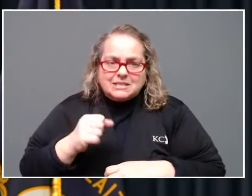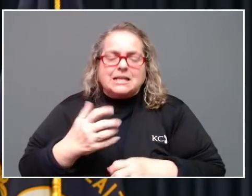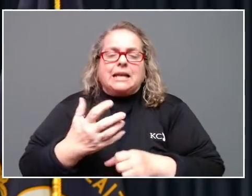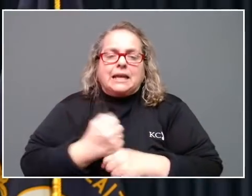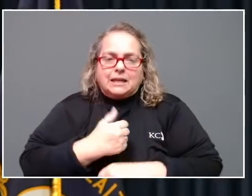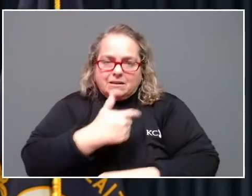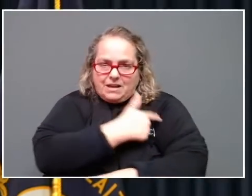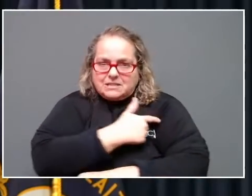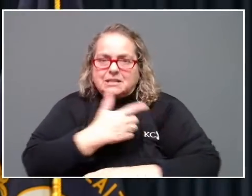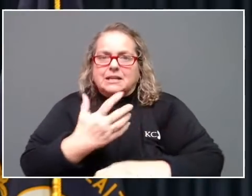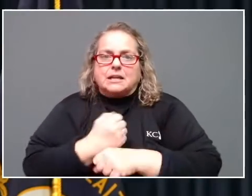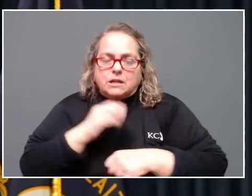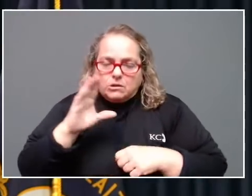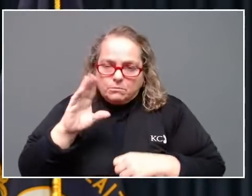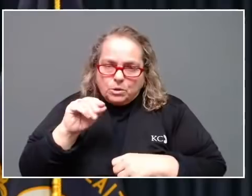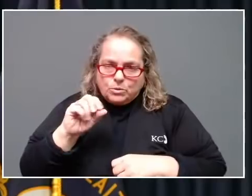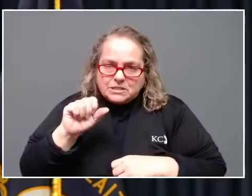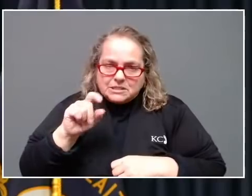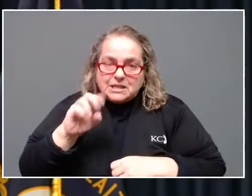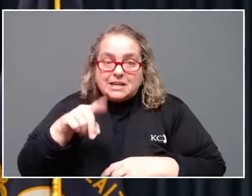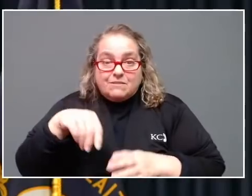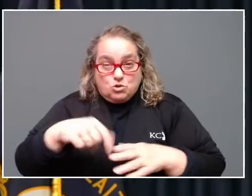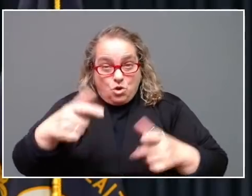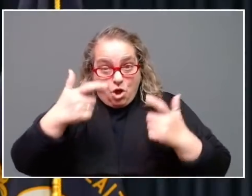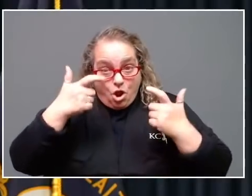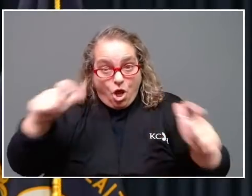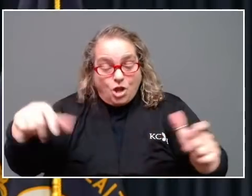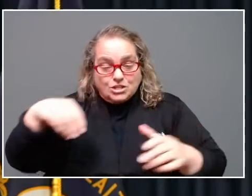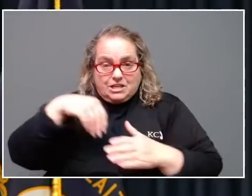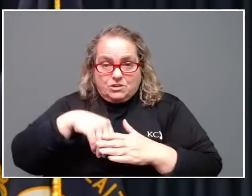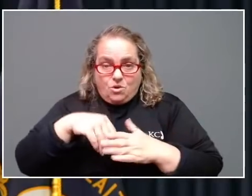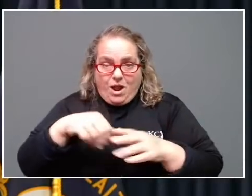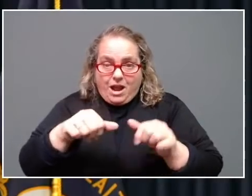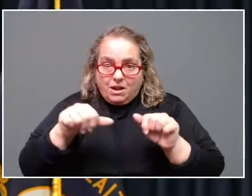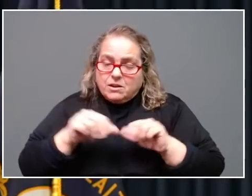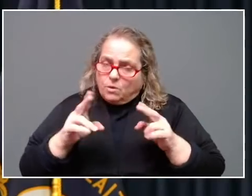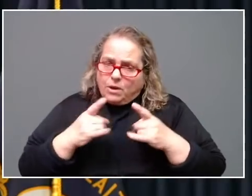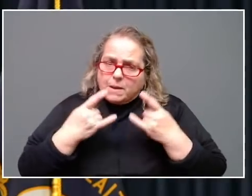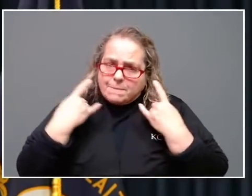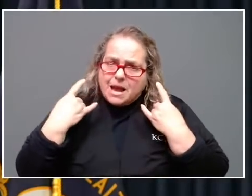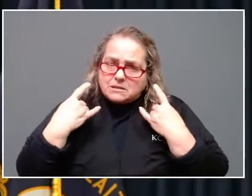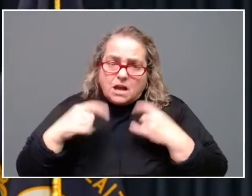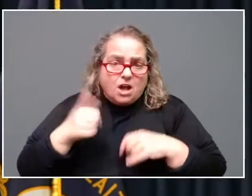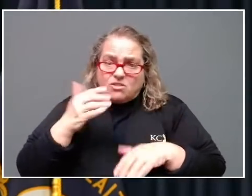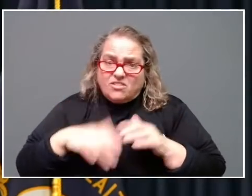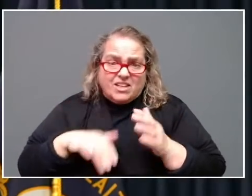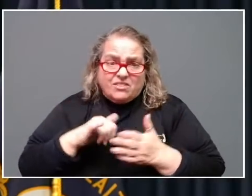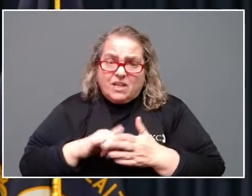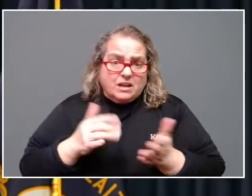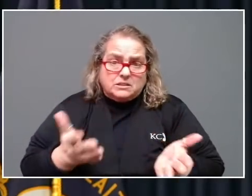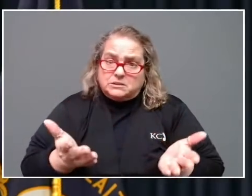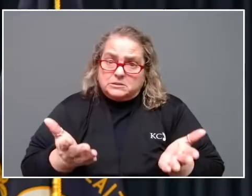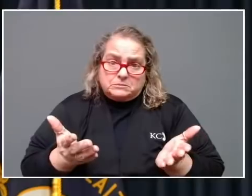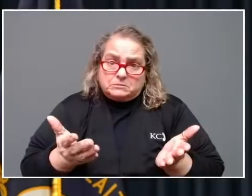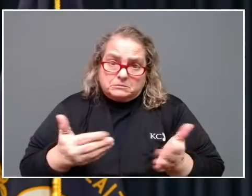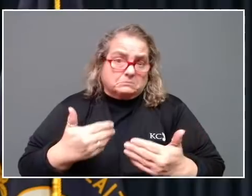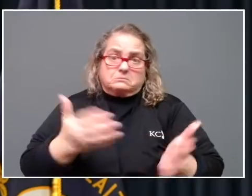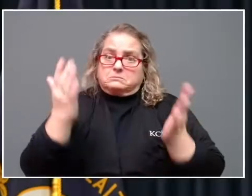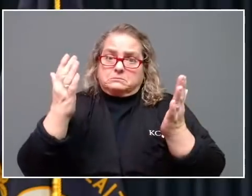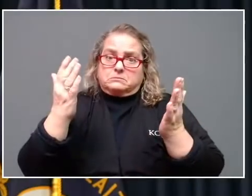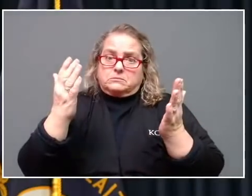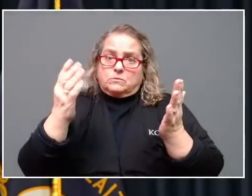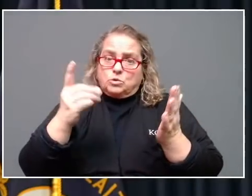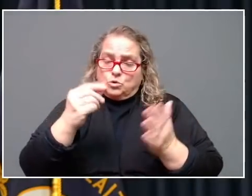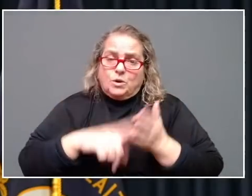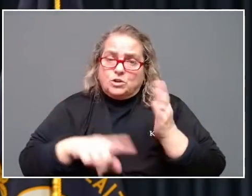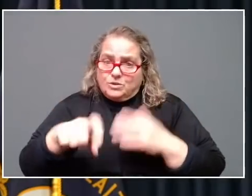getting boosted. And if you're in a large indoor area, wearing a mask. Other than that, have at it, right? I mean, we've got the